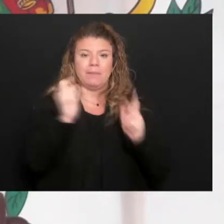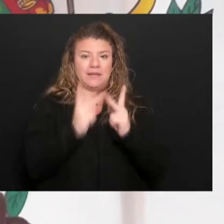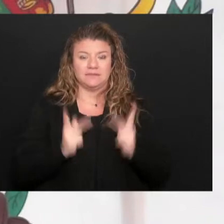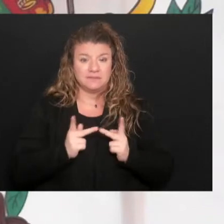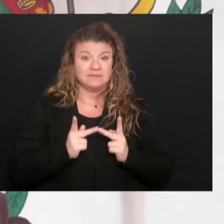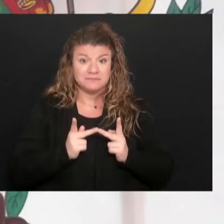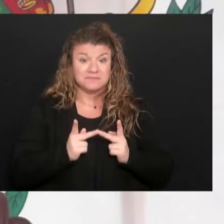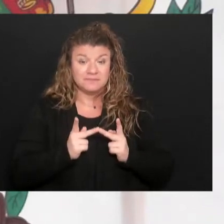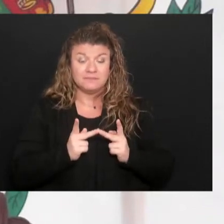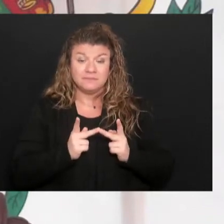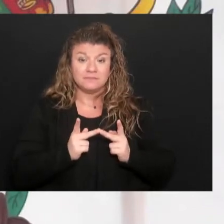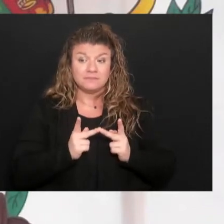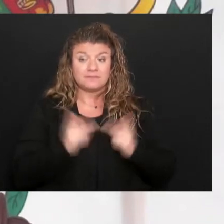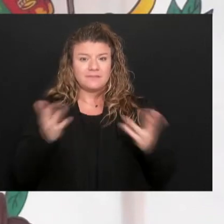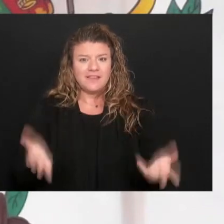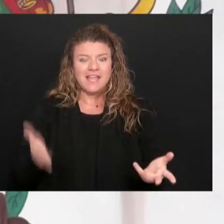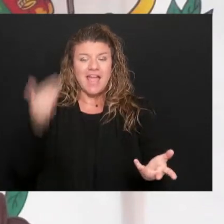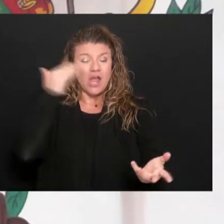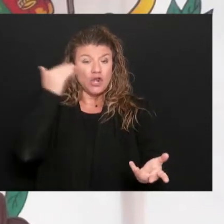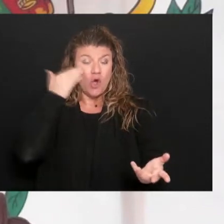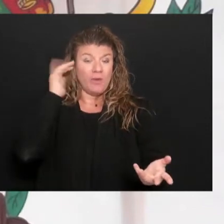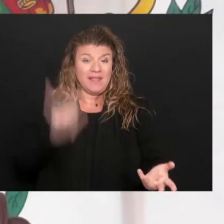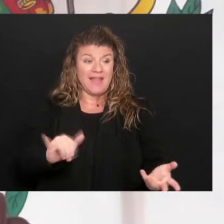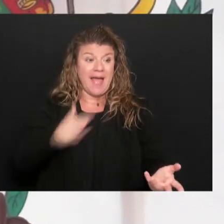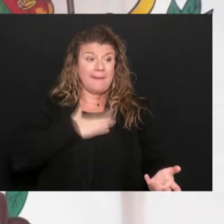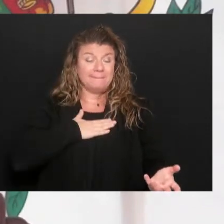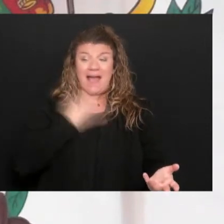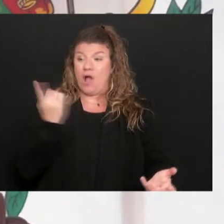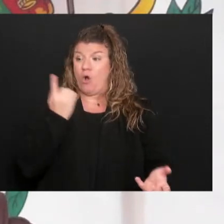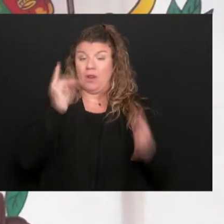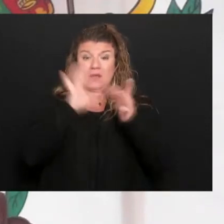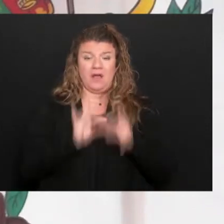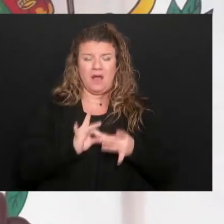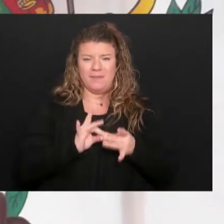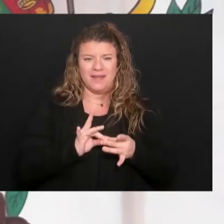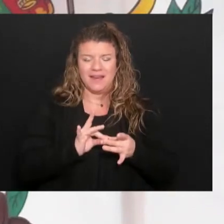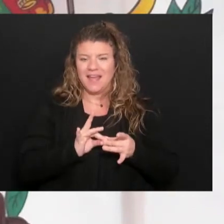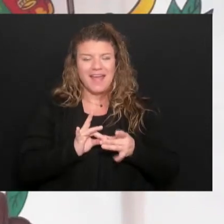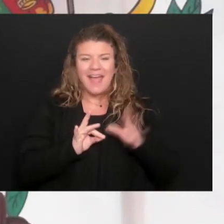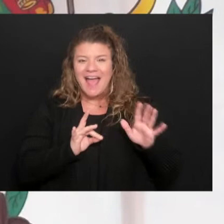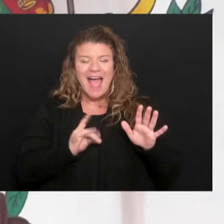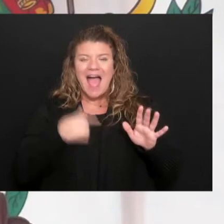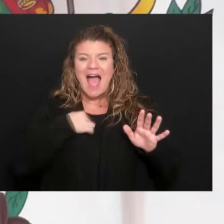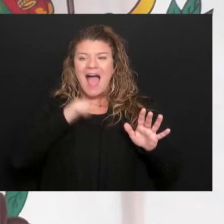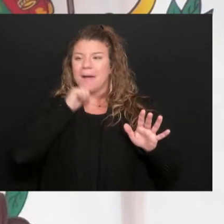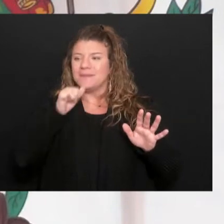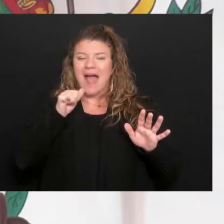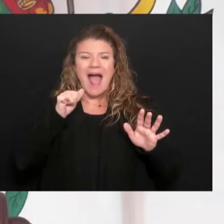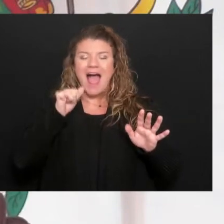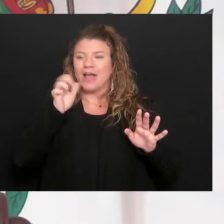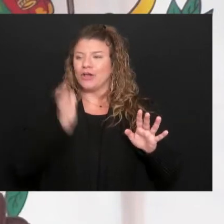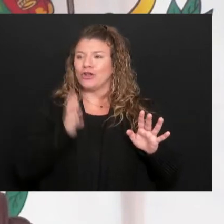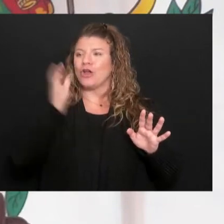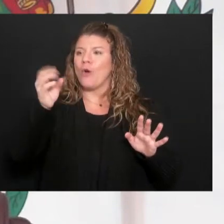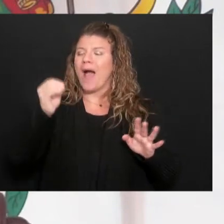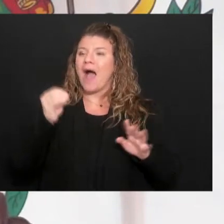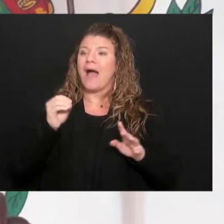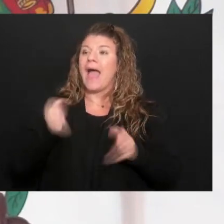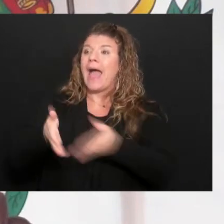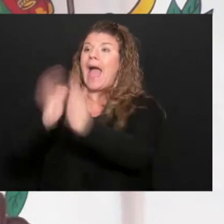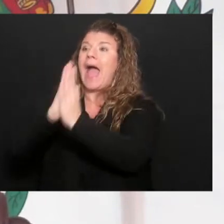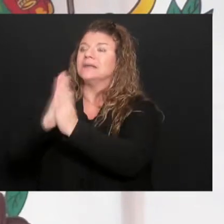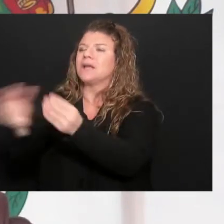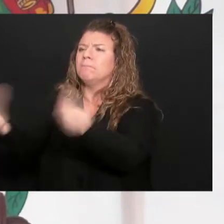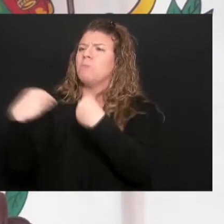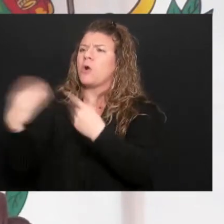And absolutely, with all of that, all I can say is just this. We're not going out and beating the drum trying to get counties to move